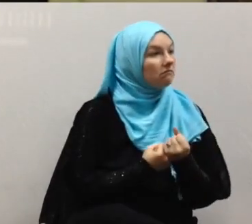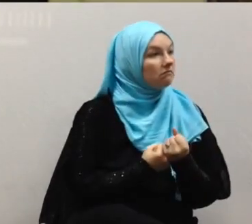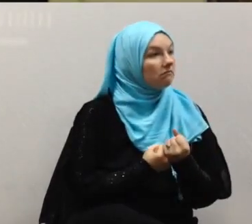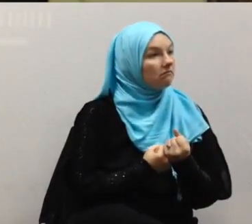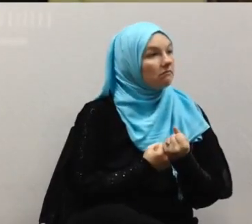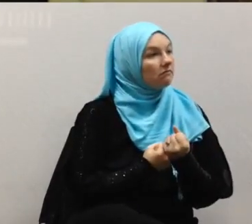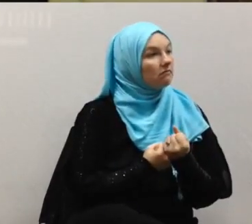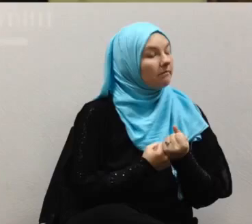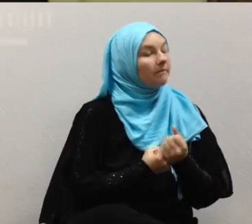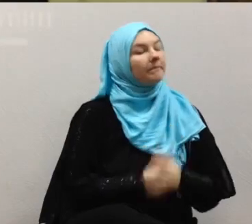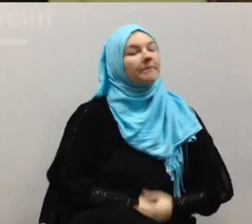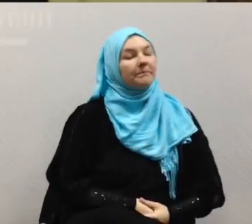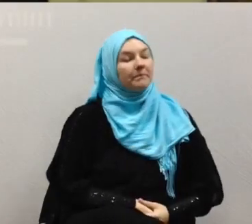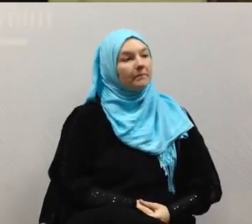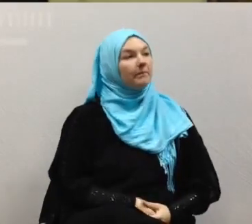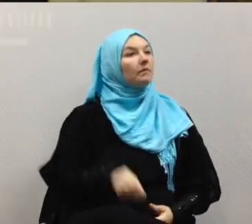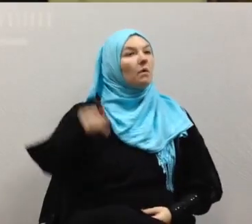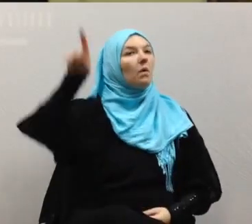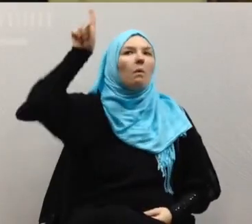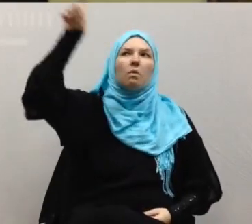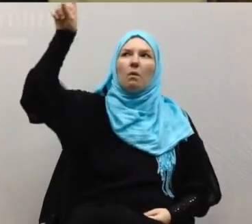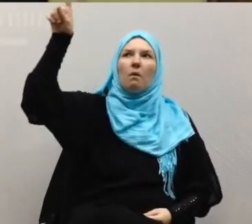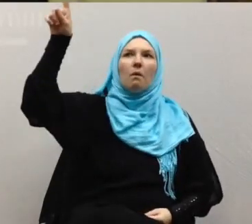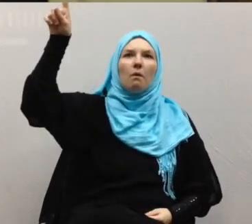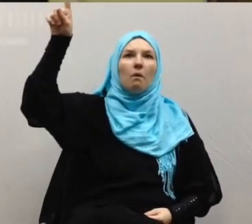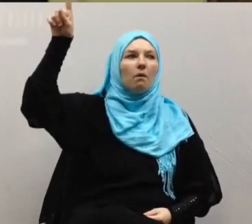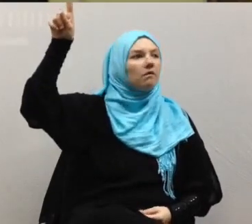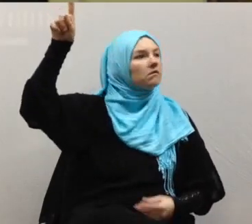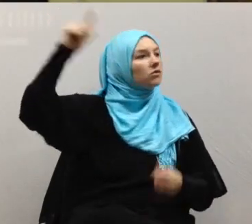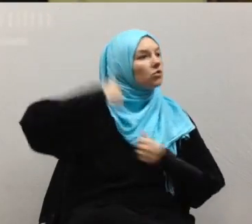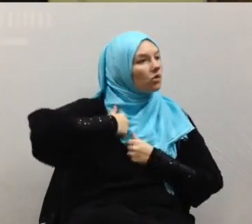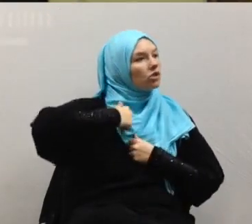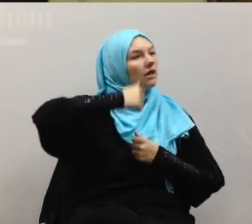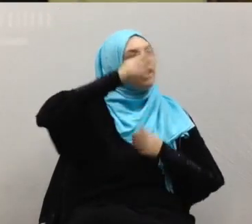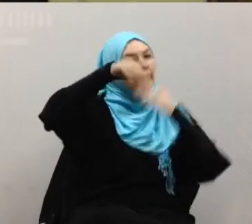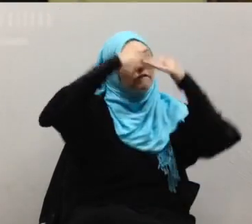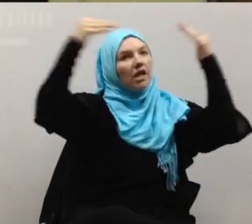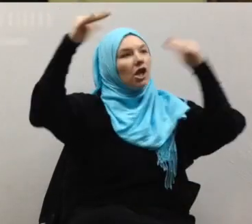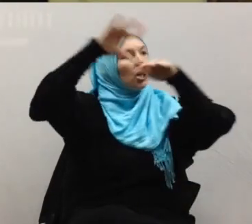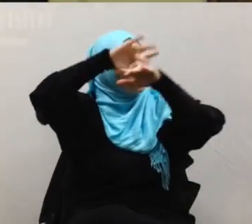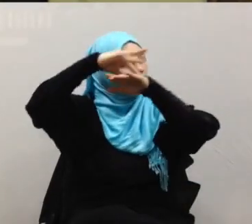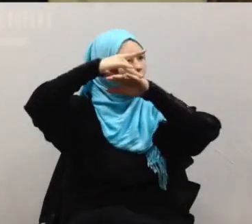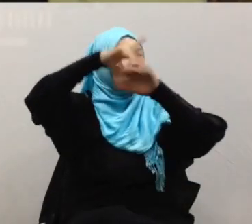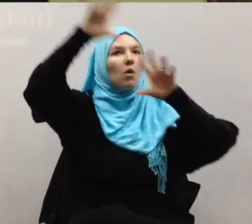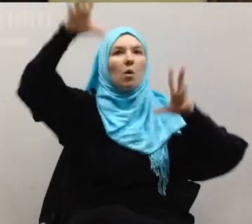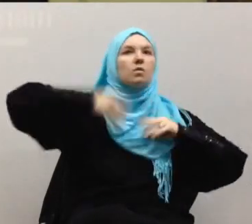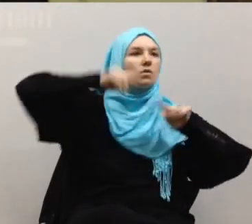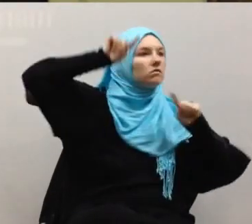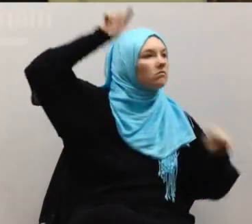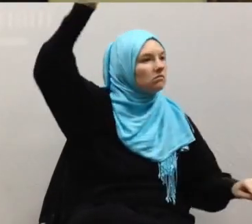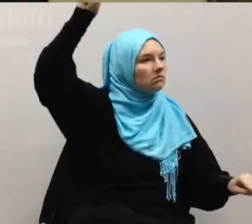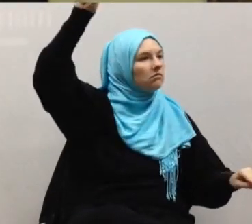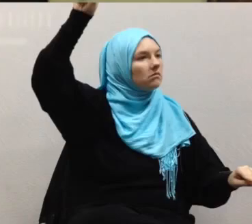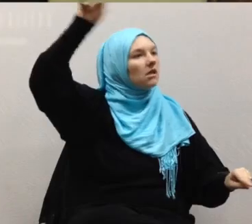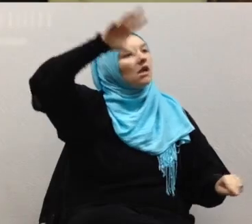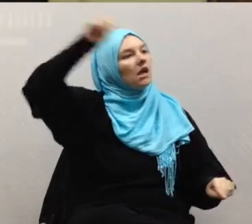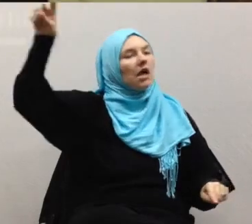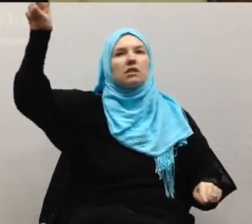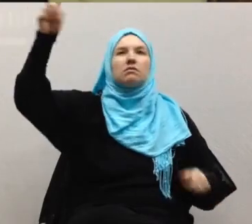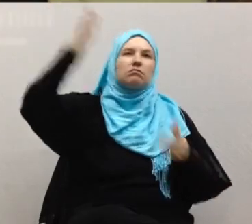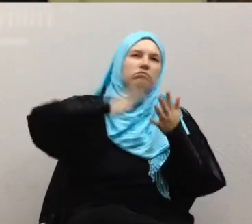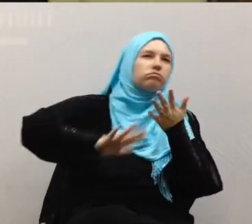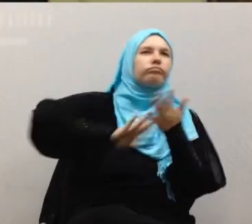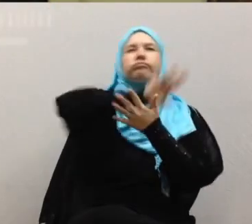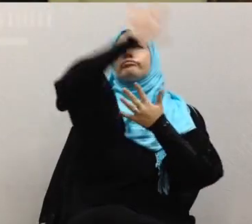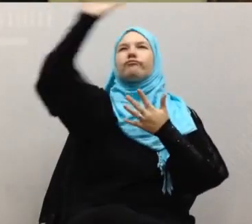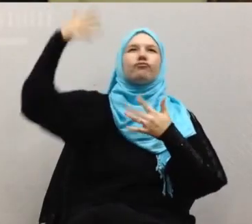And to Allah belong the soldiers of the heavens and the earth, and ever is Allah exalted in might and wise. Allah has